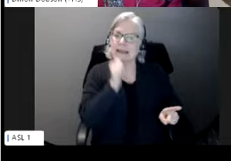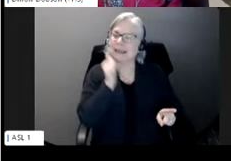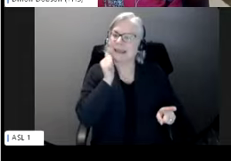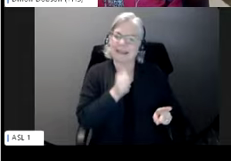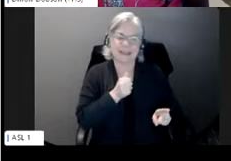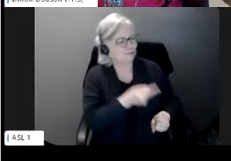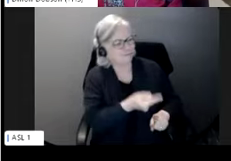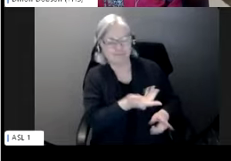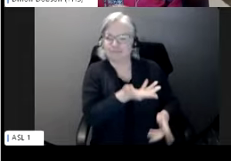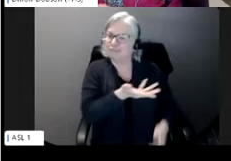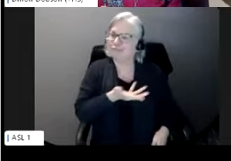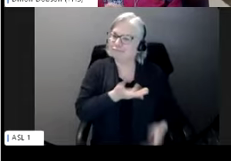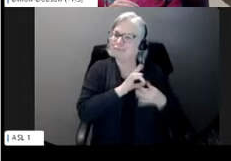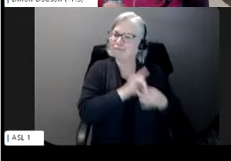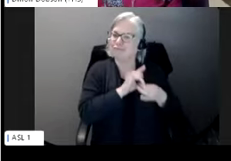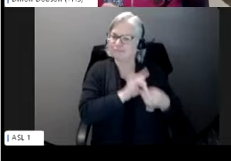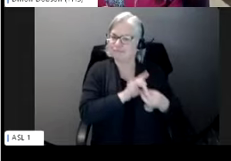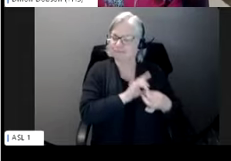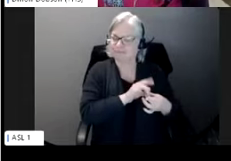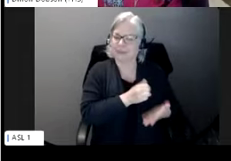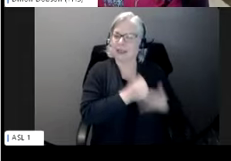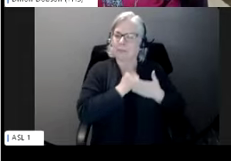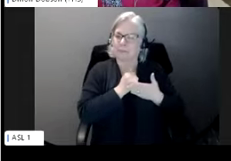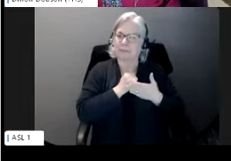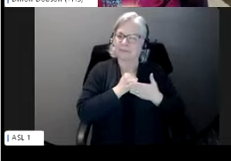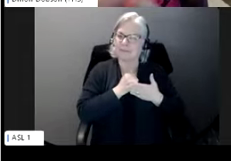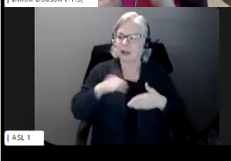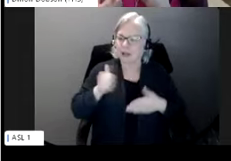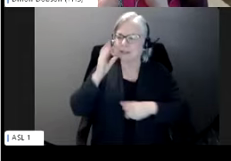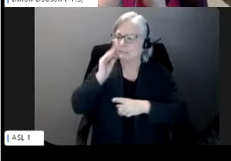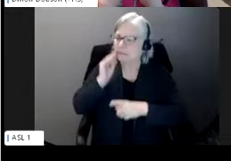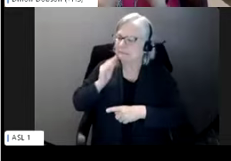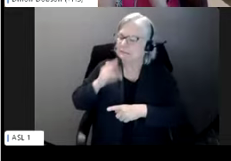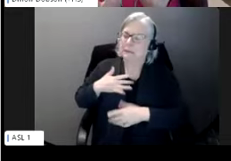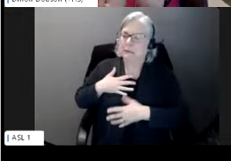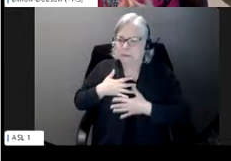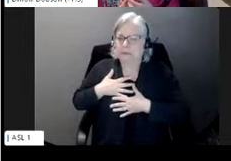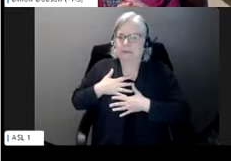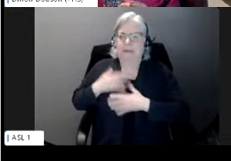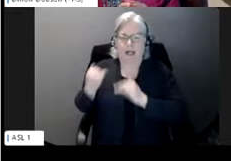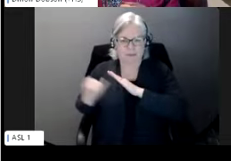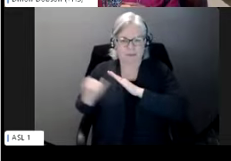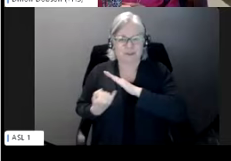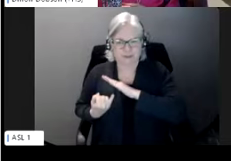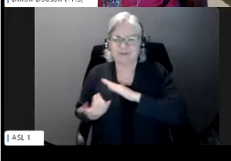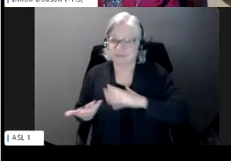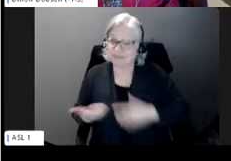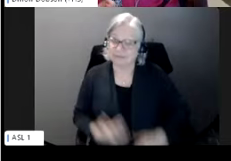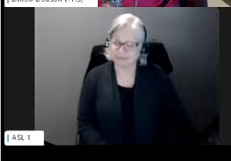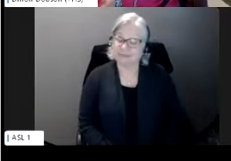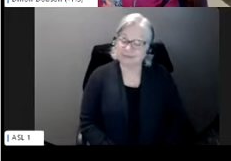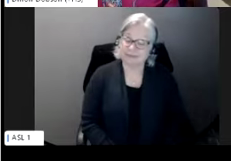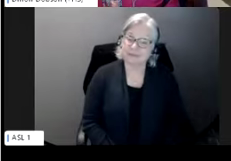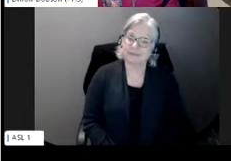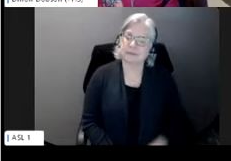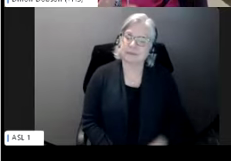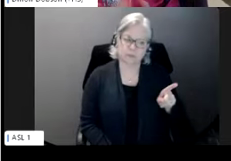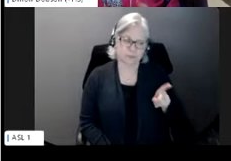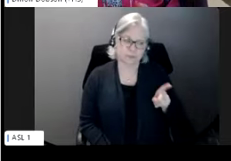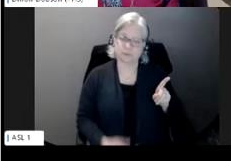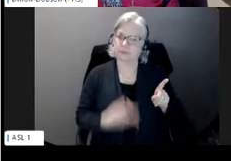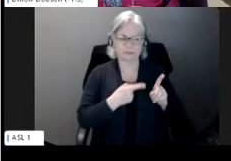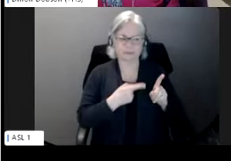companionship can really help buffer any of those other types of experiences that might create feelings of isolation. And so the present, right?